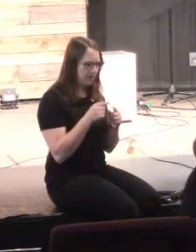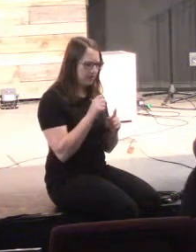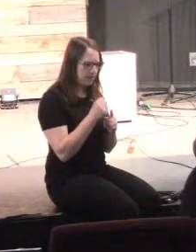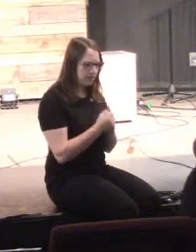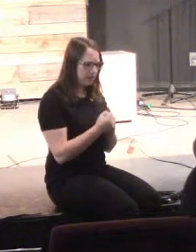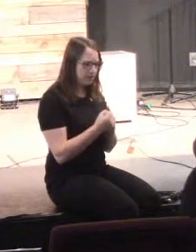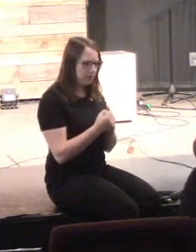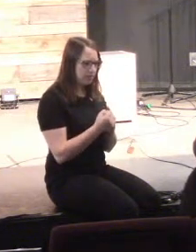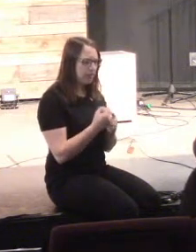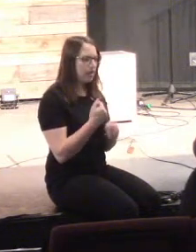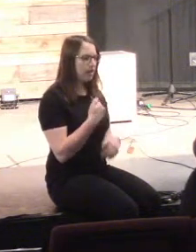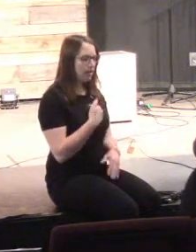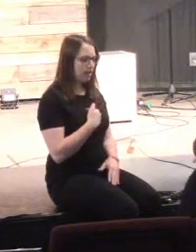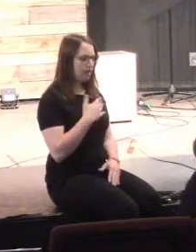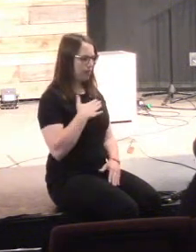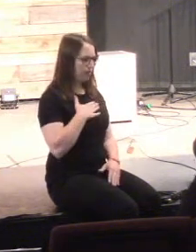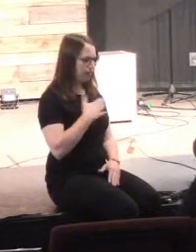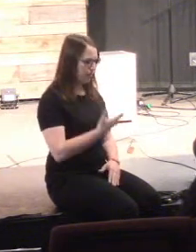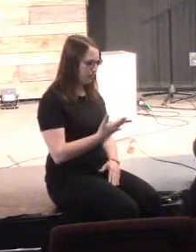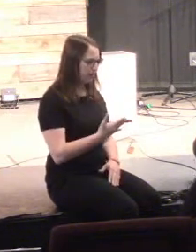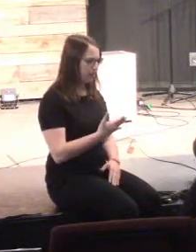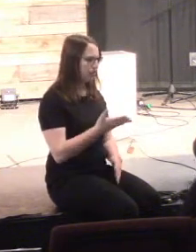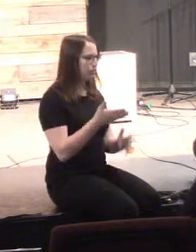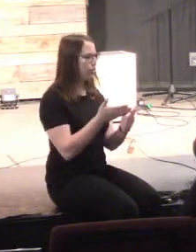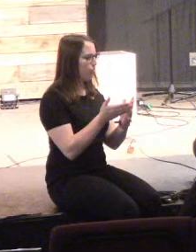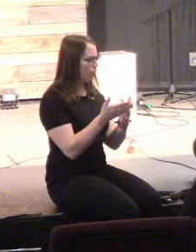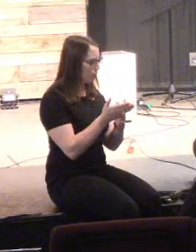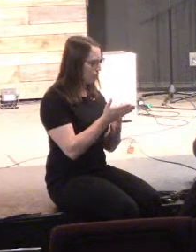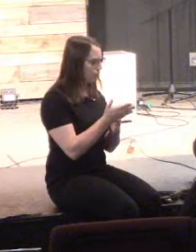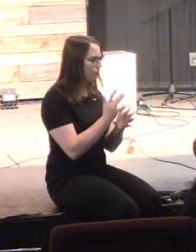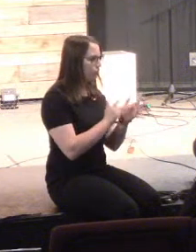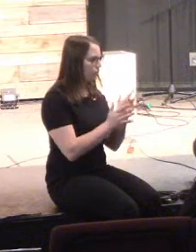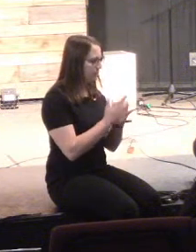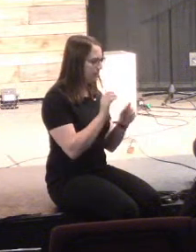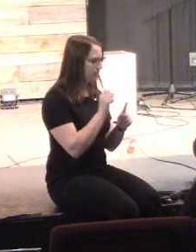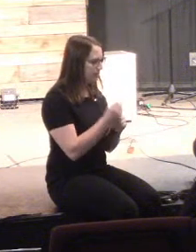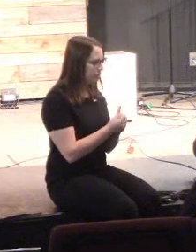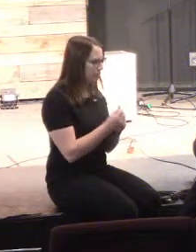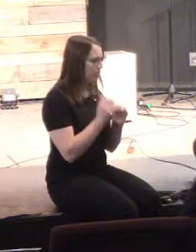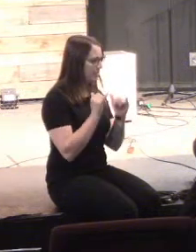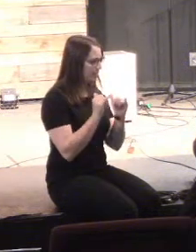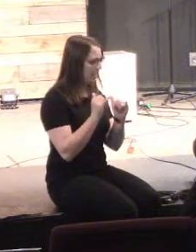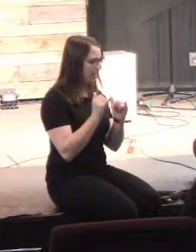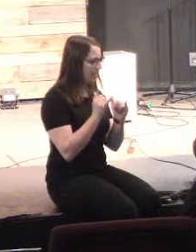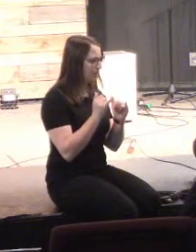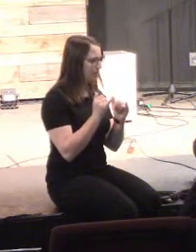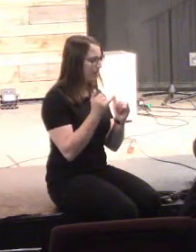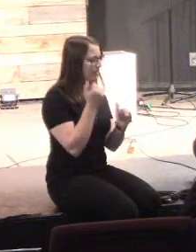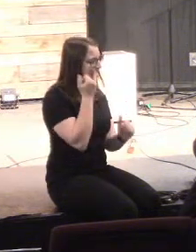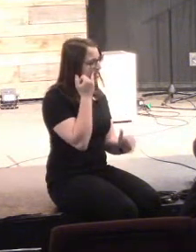I'm willing to go through what he did if I have to, but hopefully it doesn't come to that.